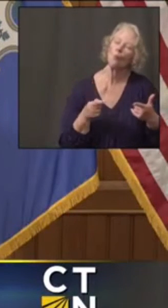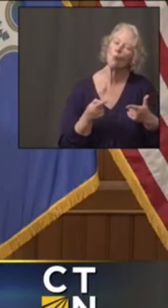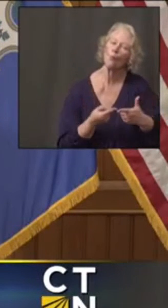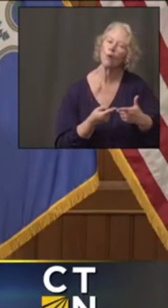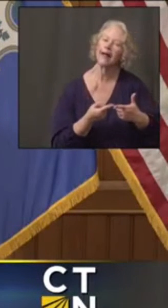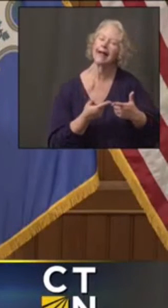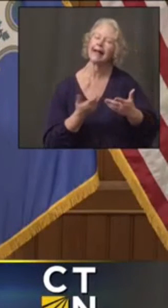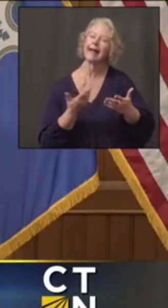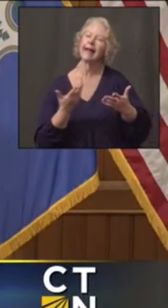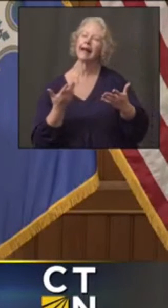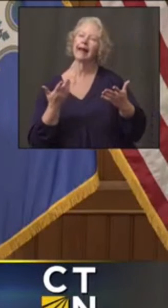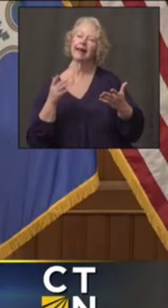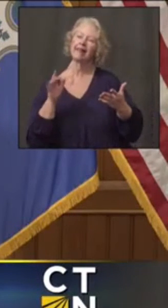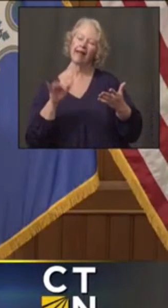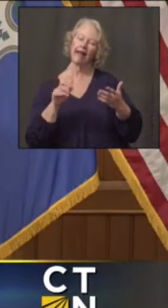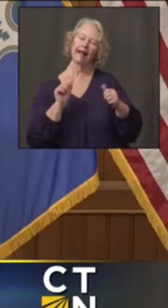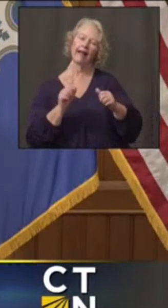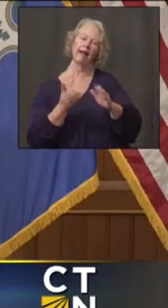an issue?